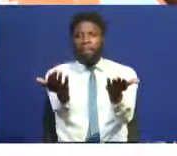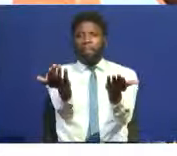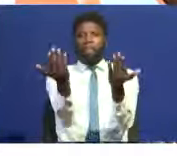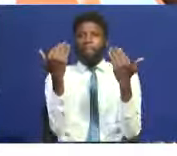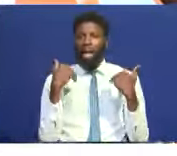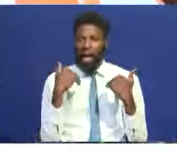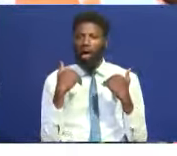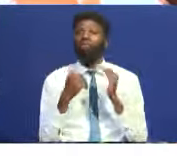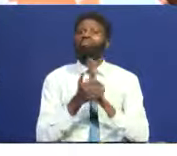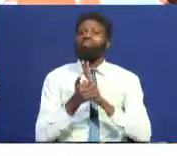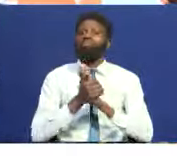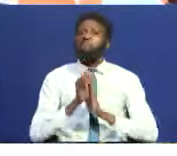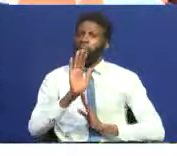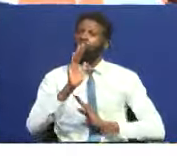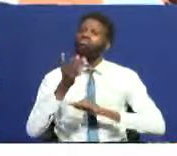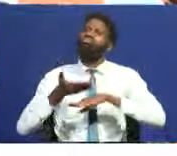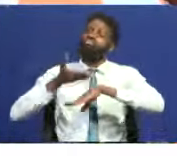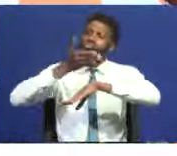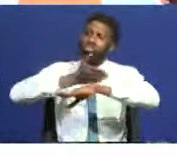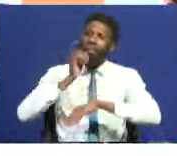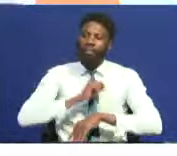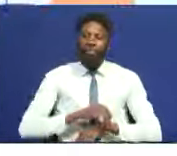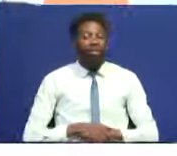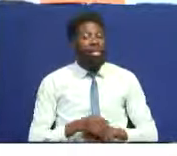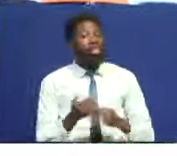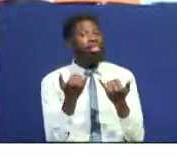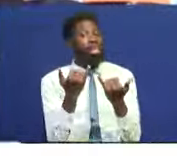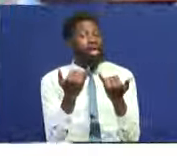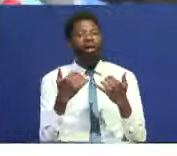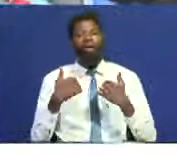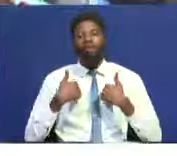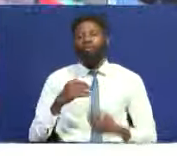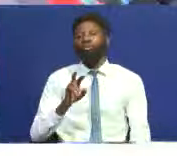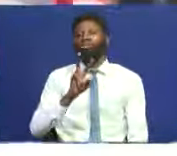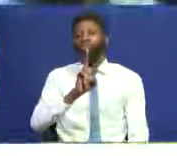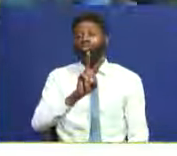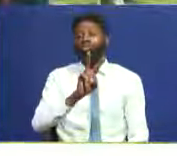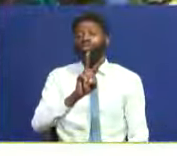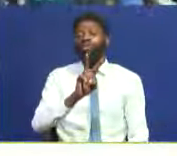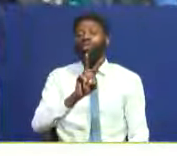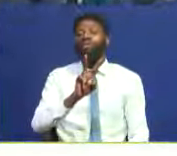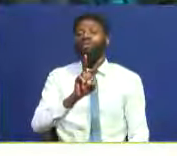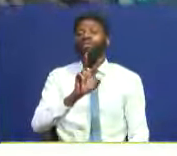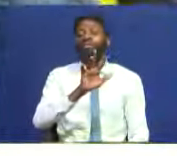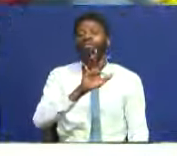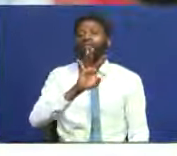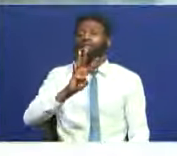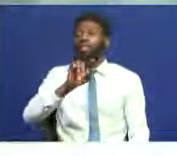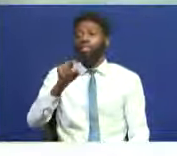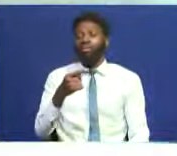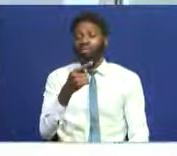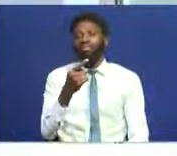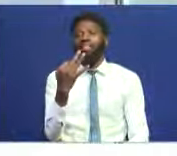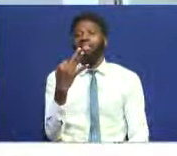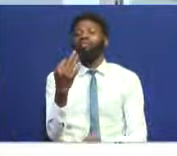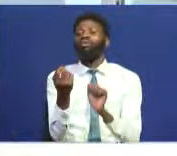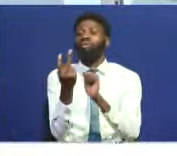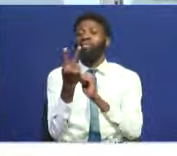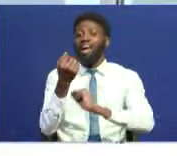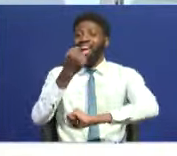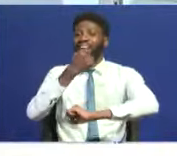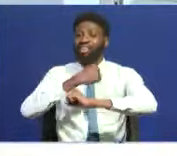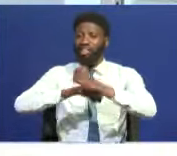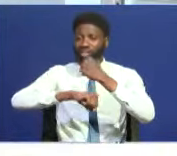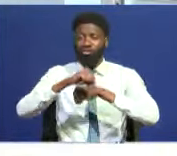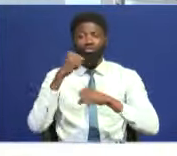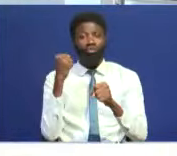there are 254,312 active jobs that have been advertised by the